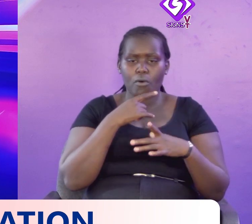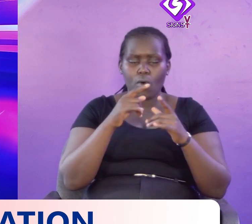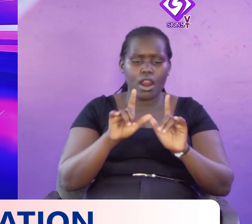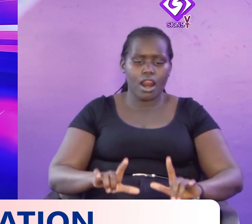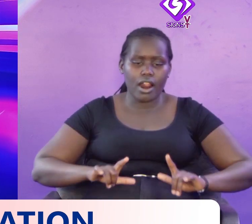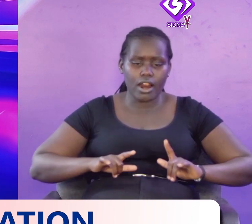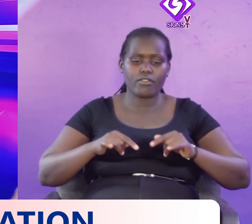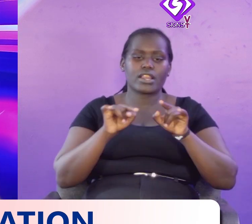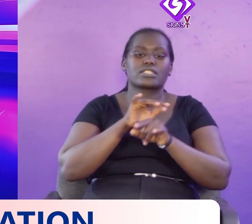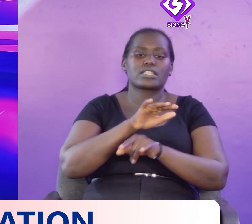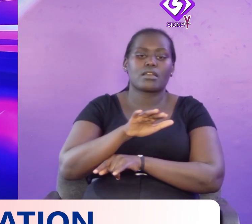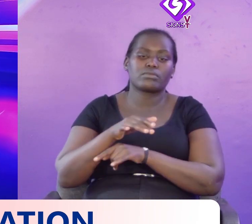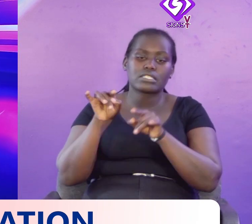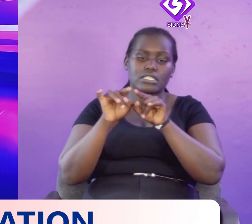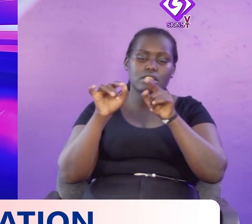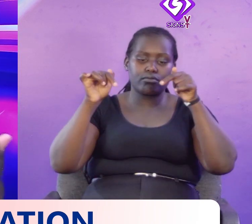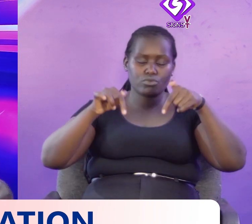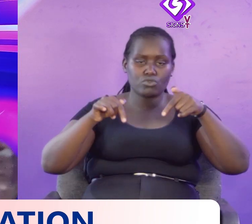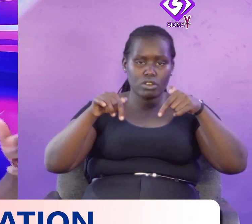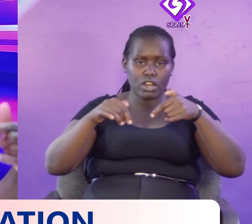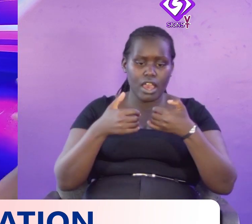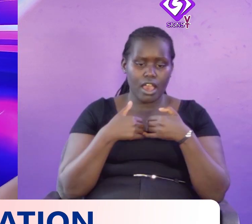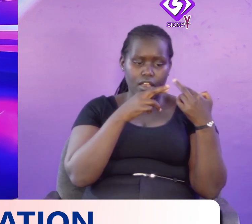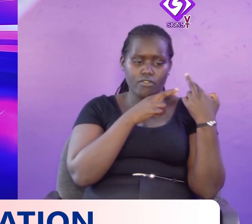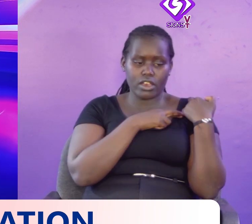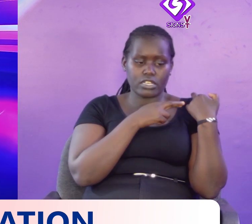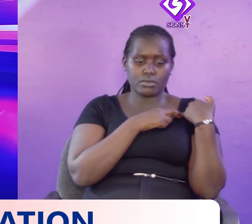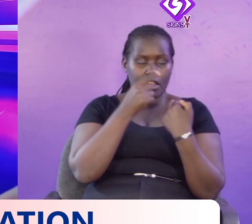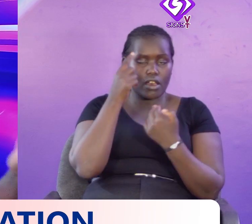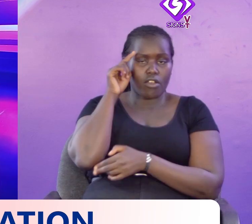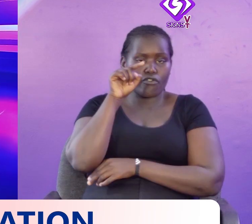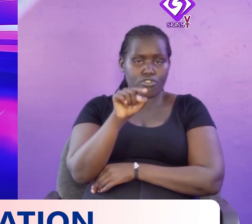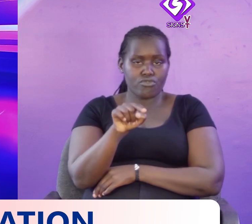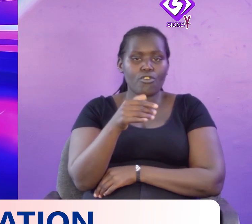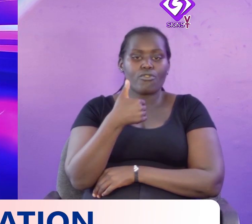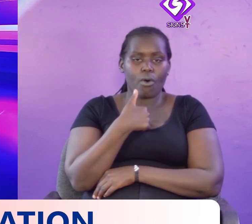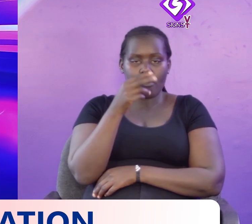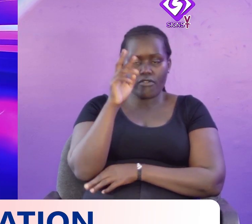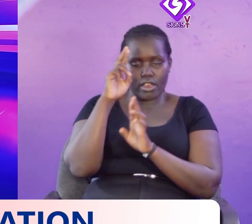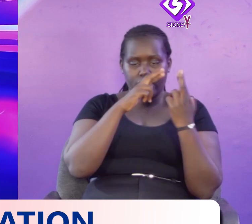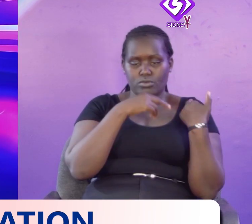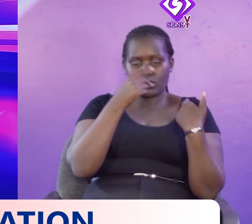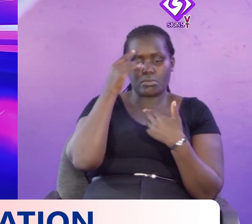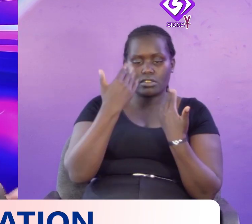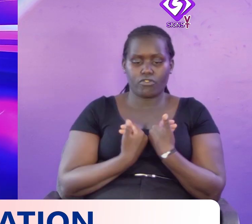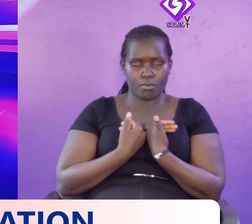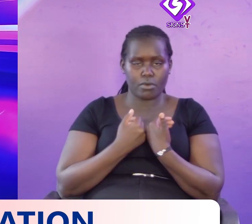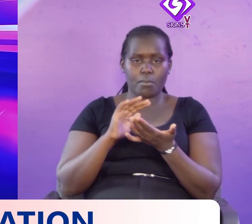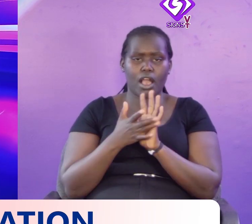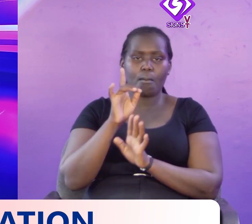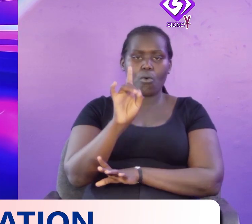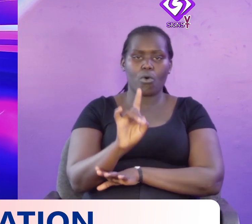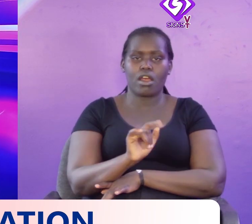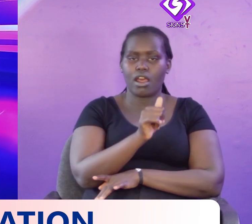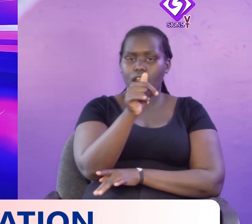space. Yes. Like even today, I'll tell you, I have a responsibility for you. You have a responsibility for me. Yes. Let us be one another's